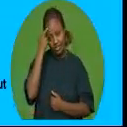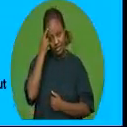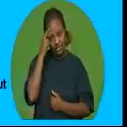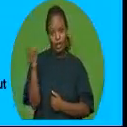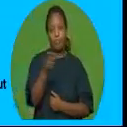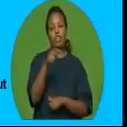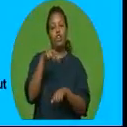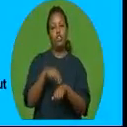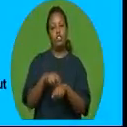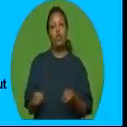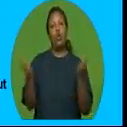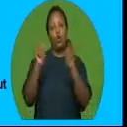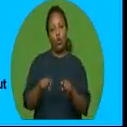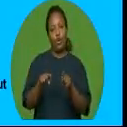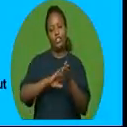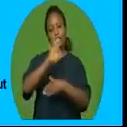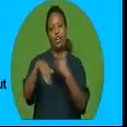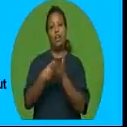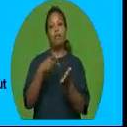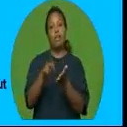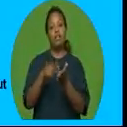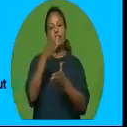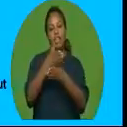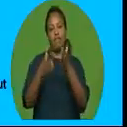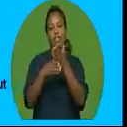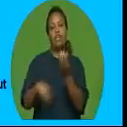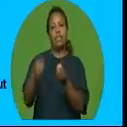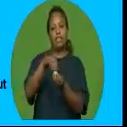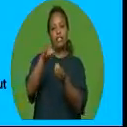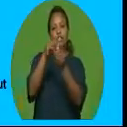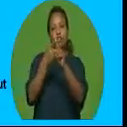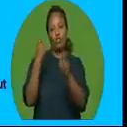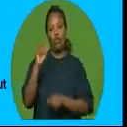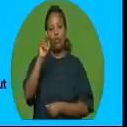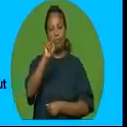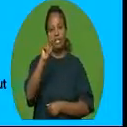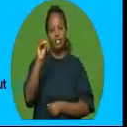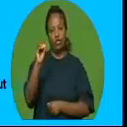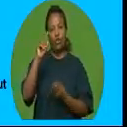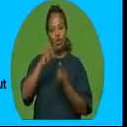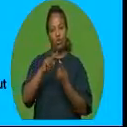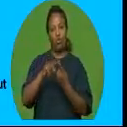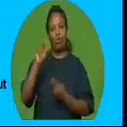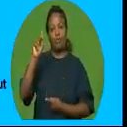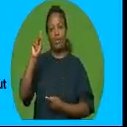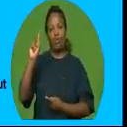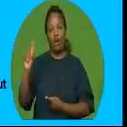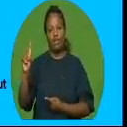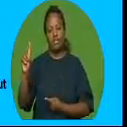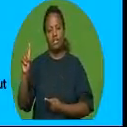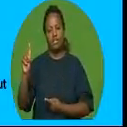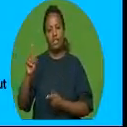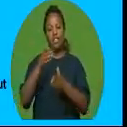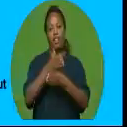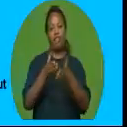factors being constant, when the general price level increases, from P0 to